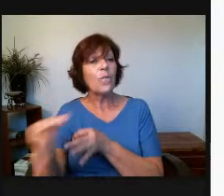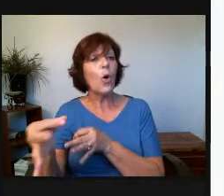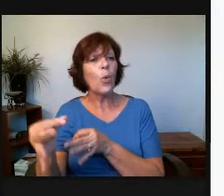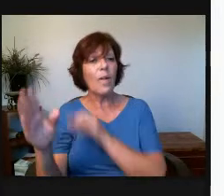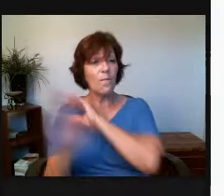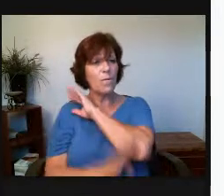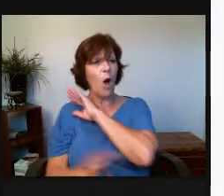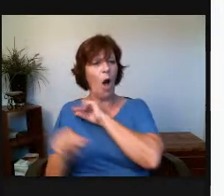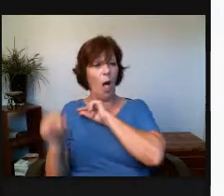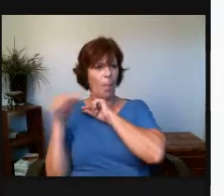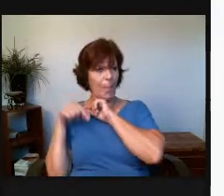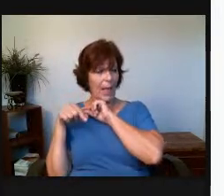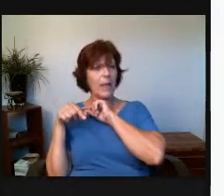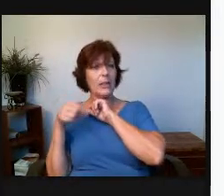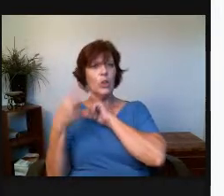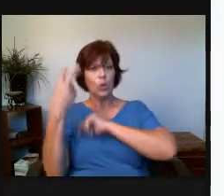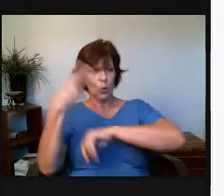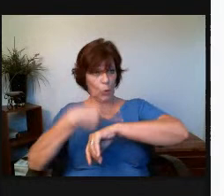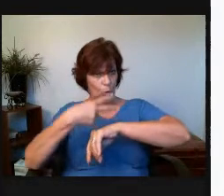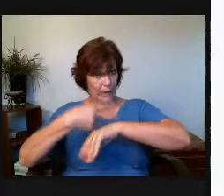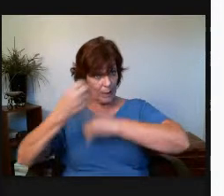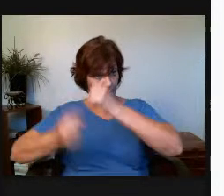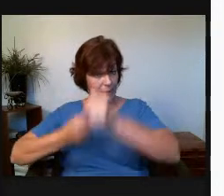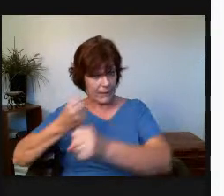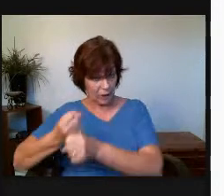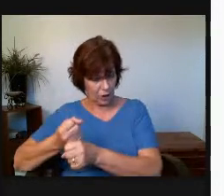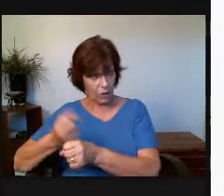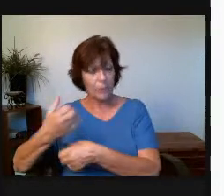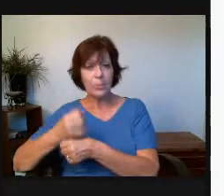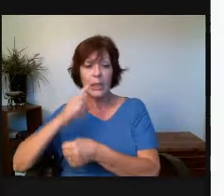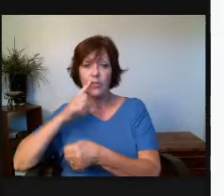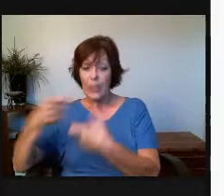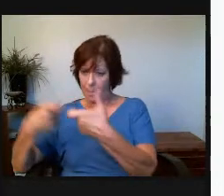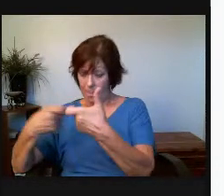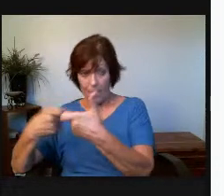back. So that would be twice a year, because you want to make sure that that